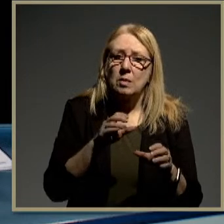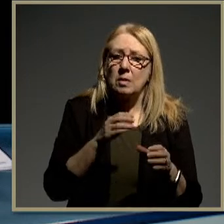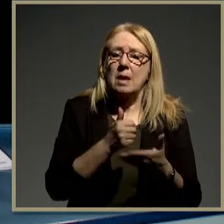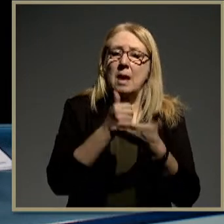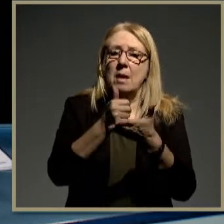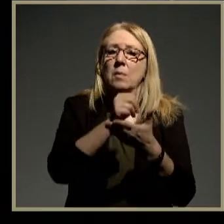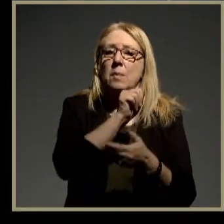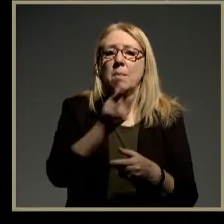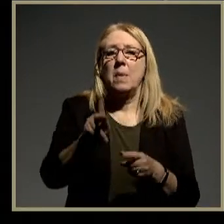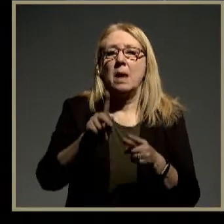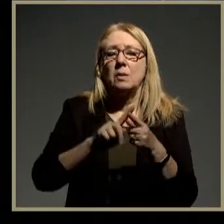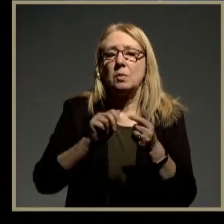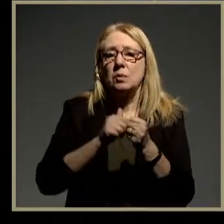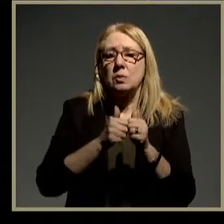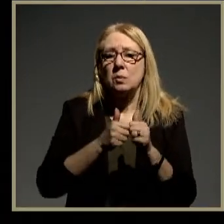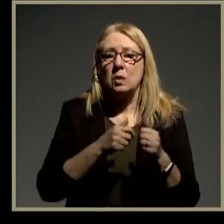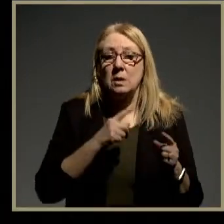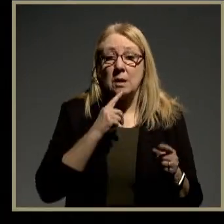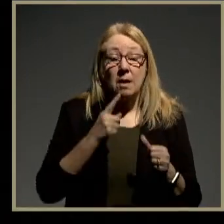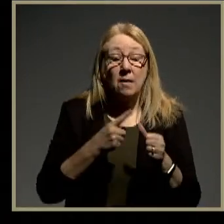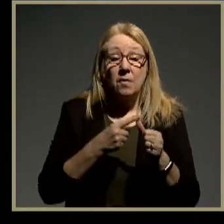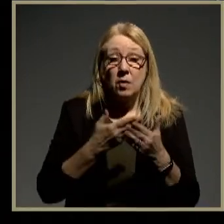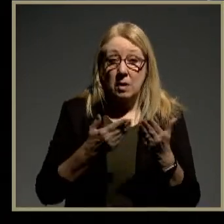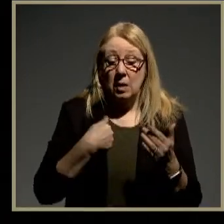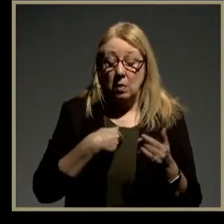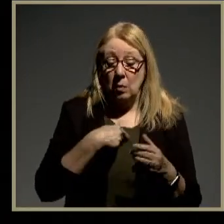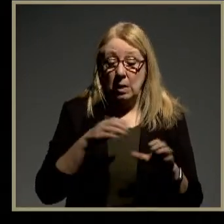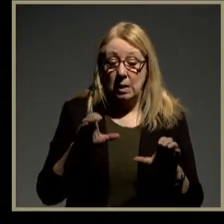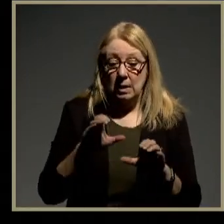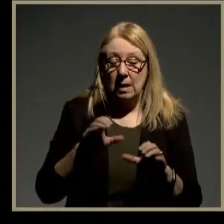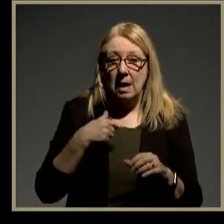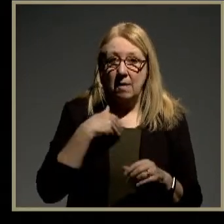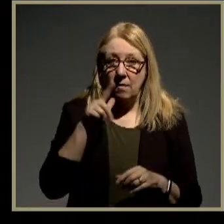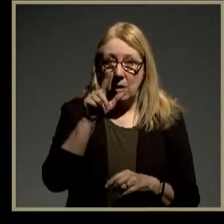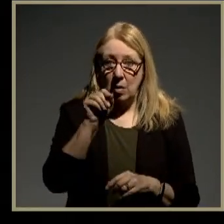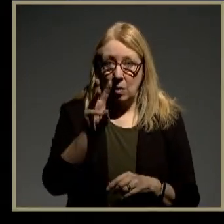feet? The first thing we did was we introduced